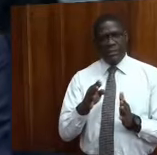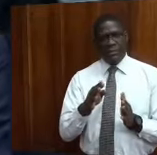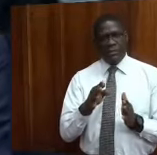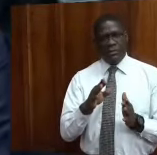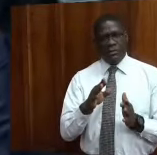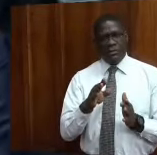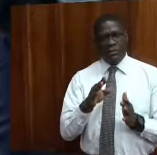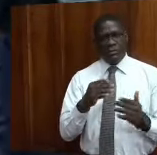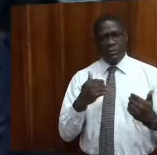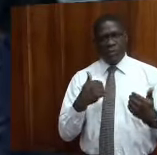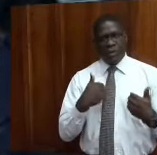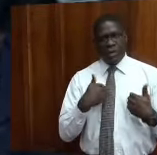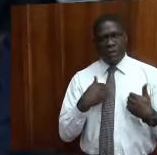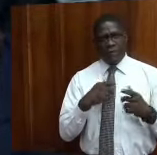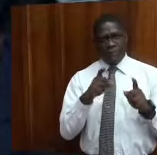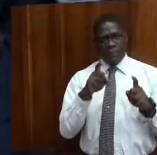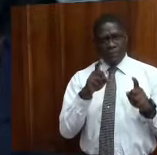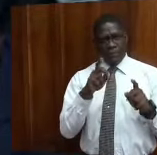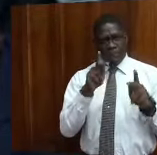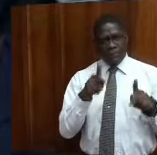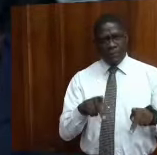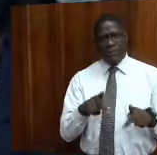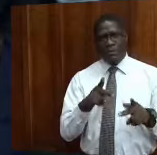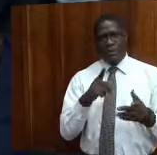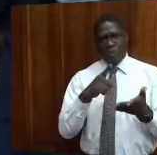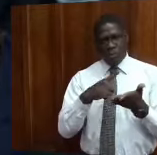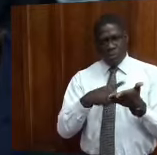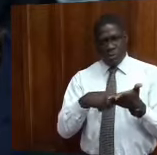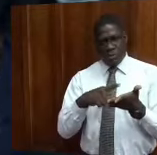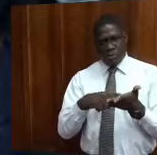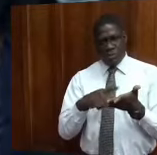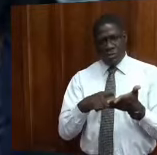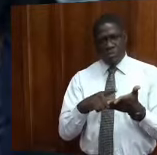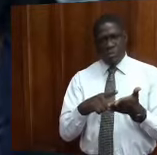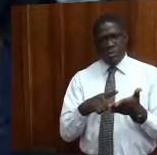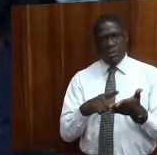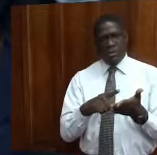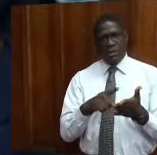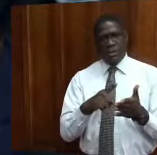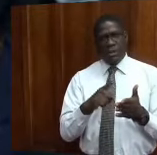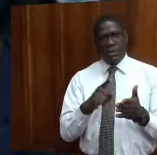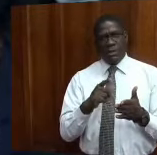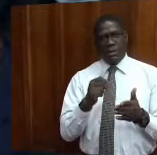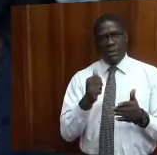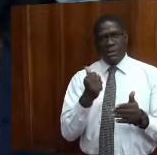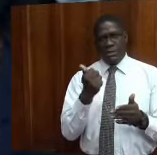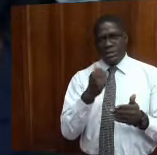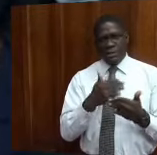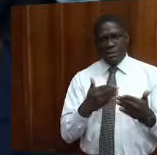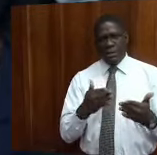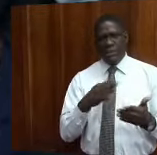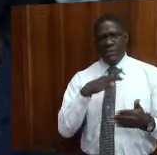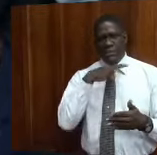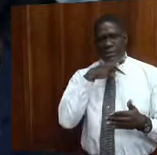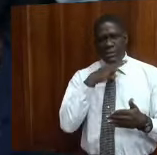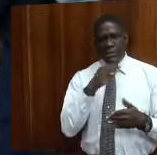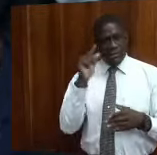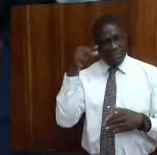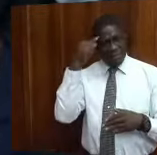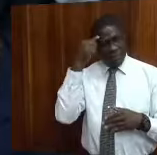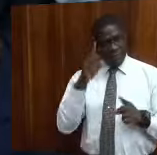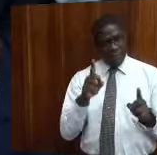to conduct investigations into acts of alleged public corruption. And there is an allowance in